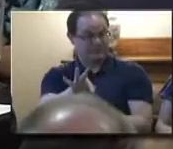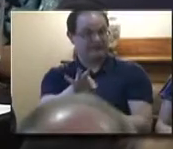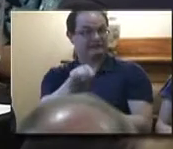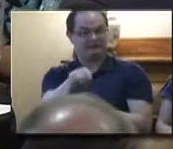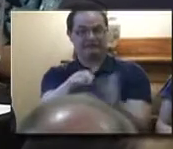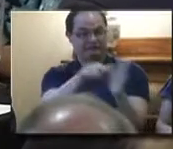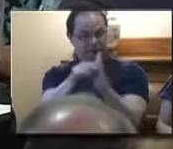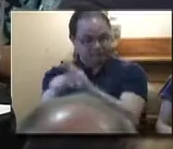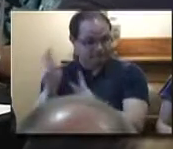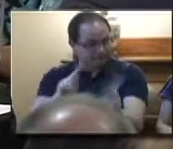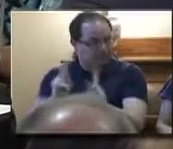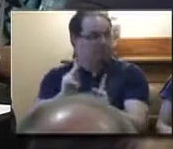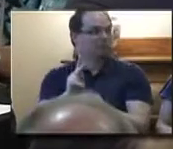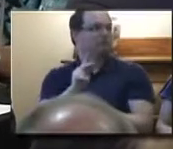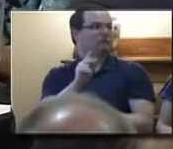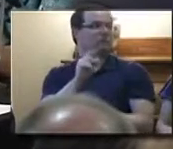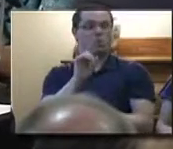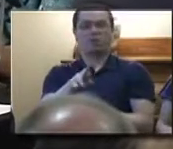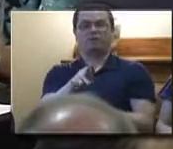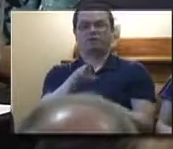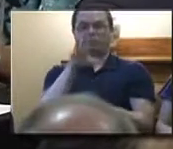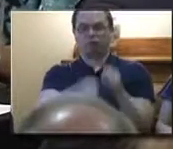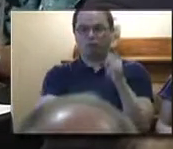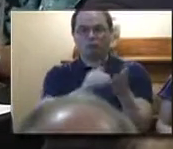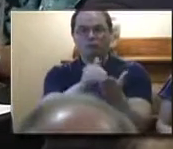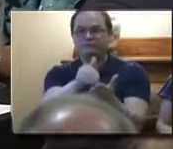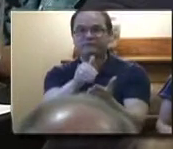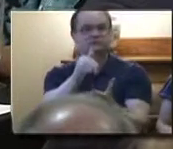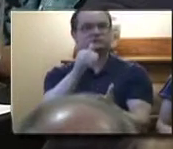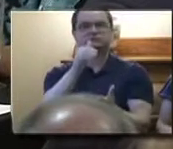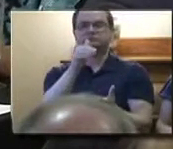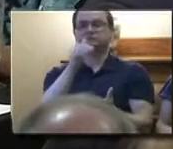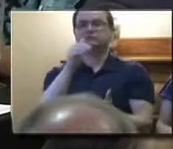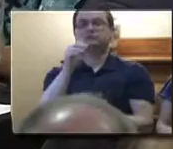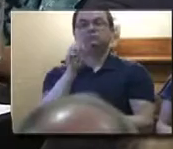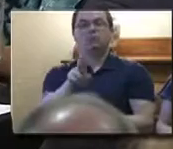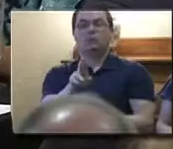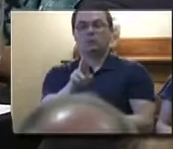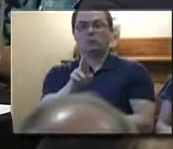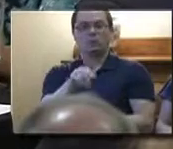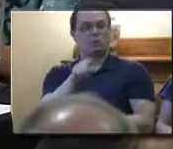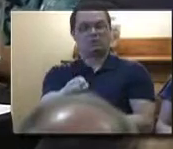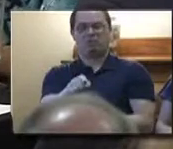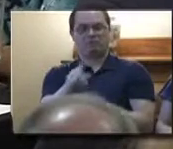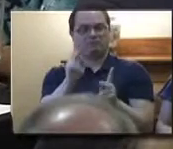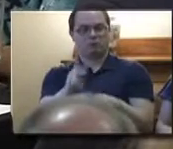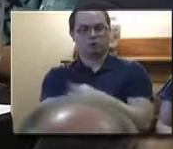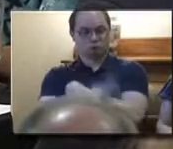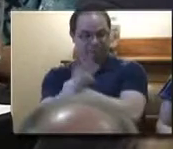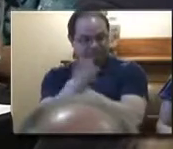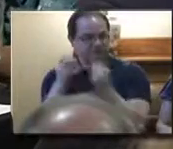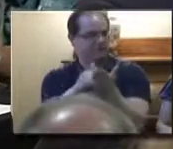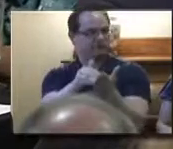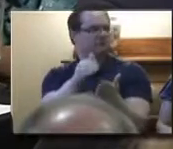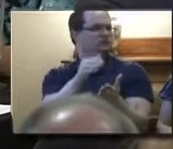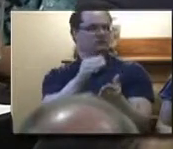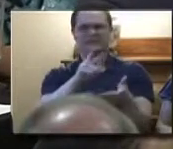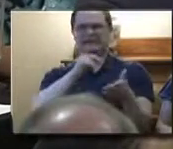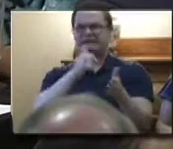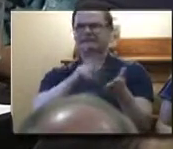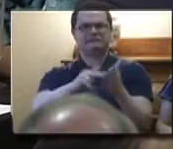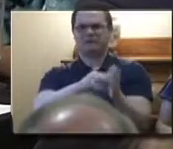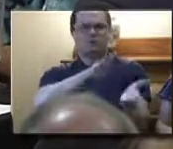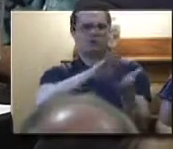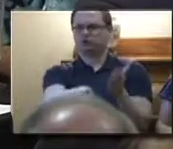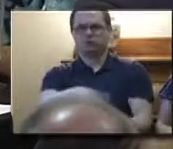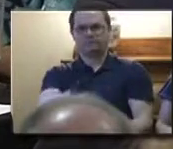serial killer or serial rapist or, you know, or you know, a burglar or any of those crimes. It's not to